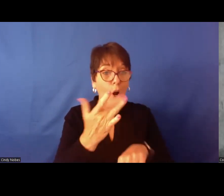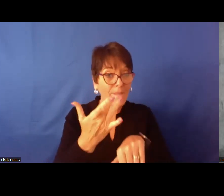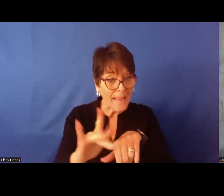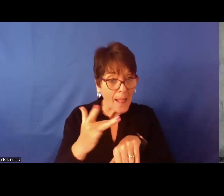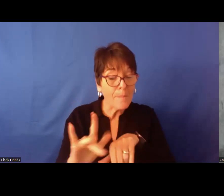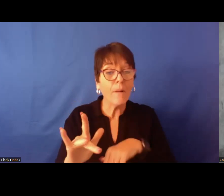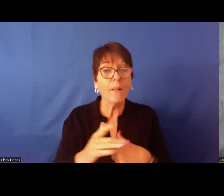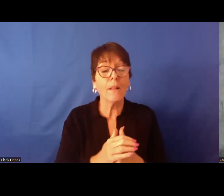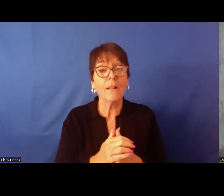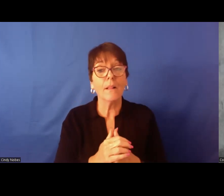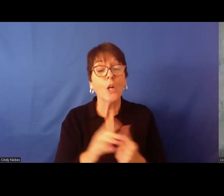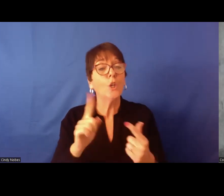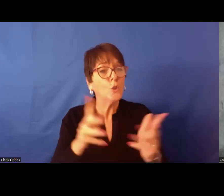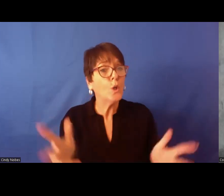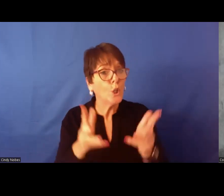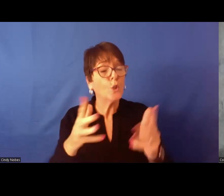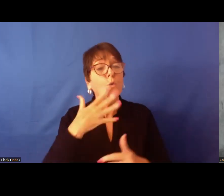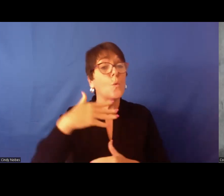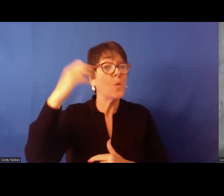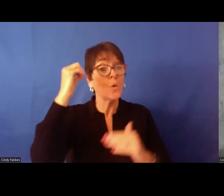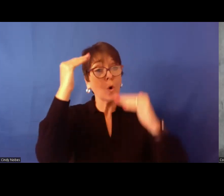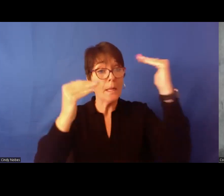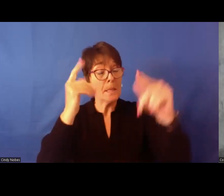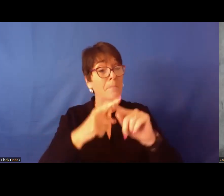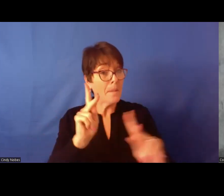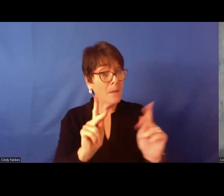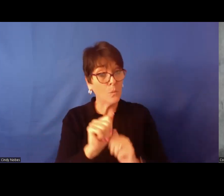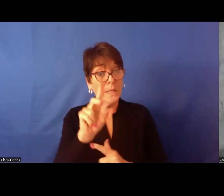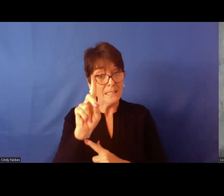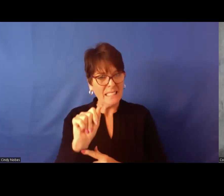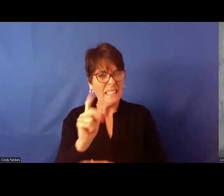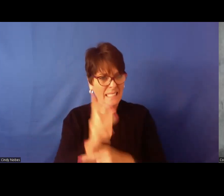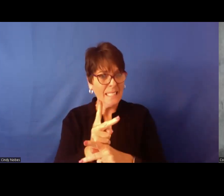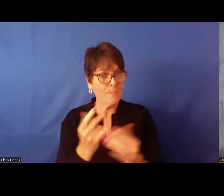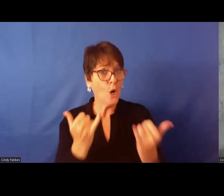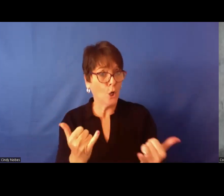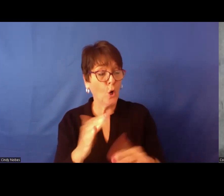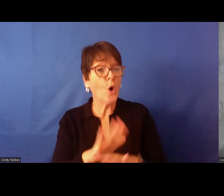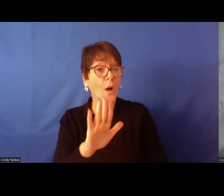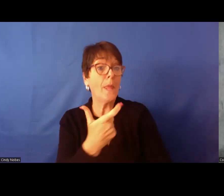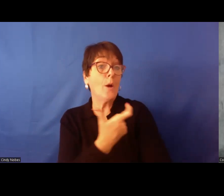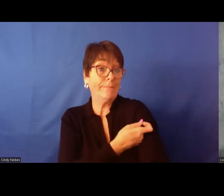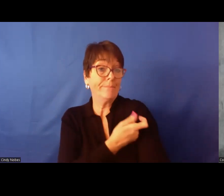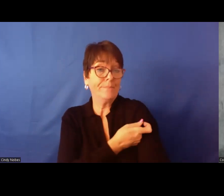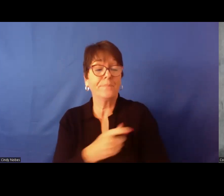to encourage older adults and people with disabilities to continue to stay current. Let me share this really quick.